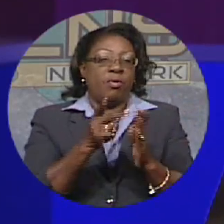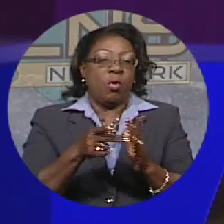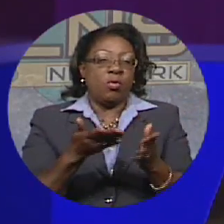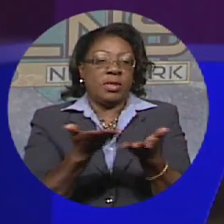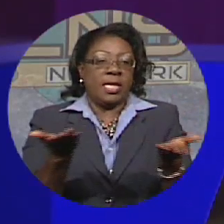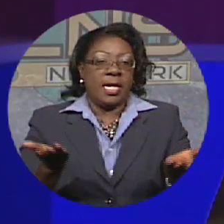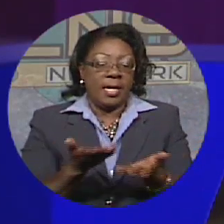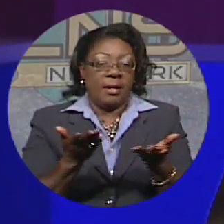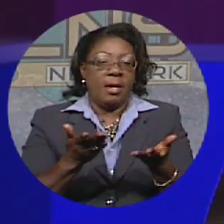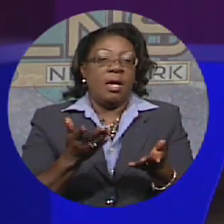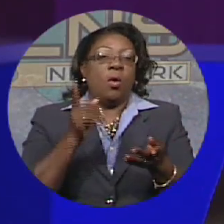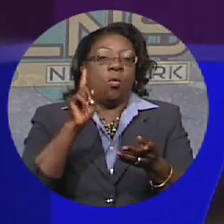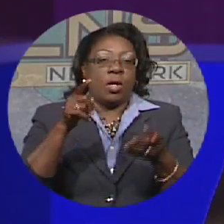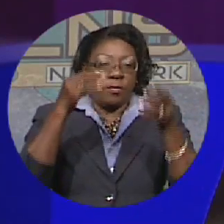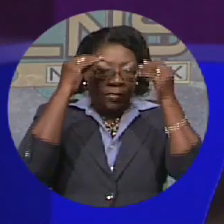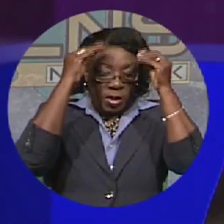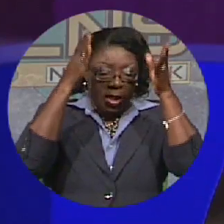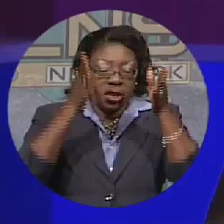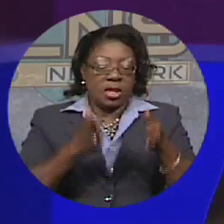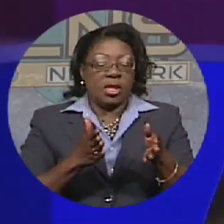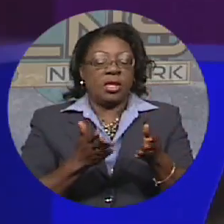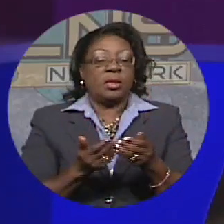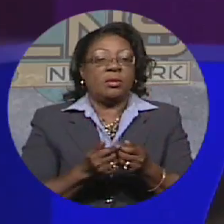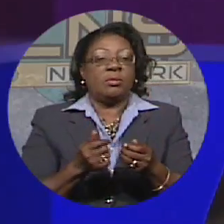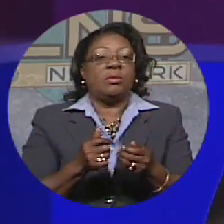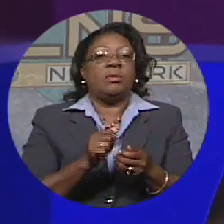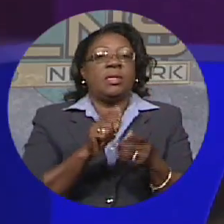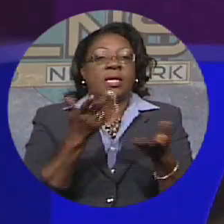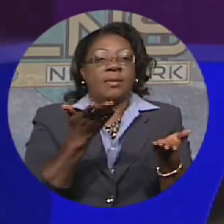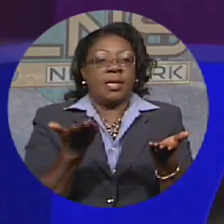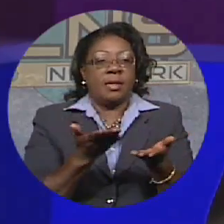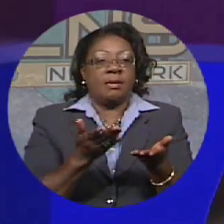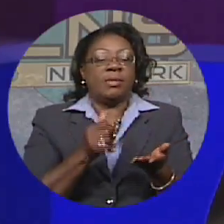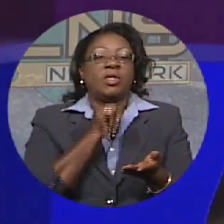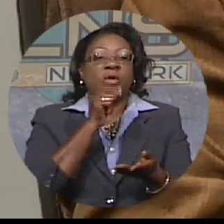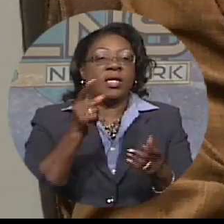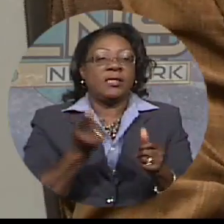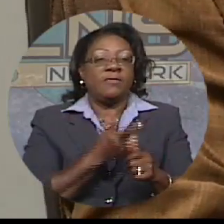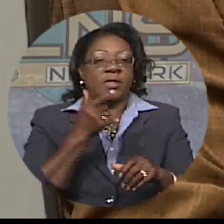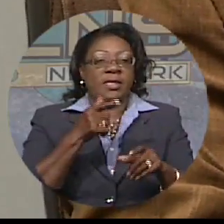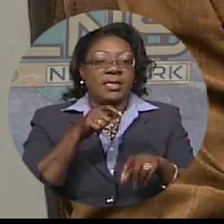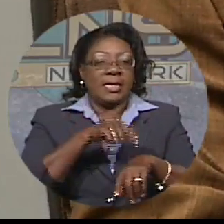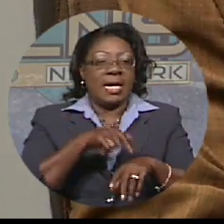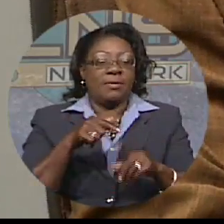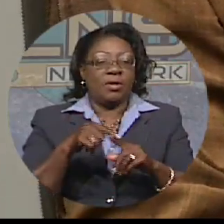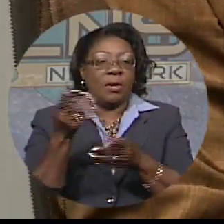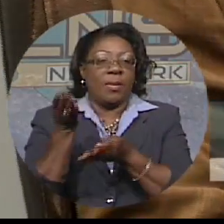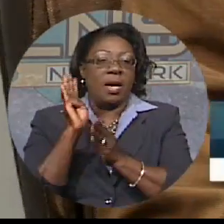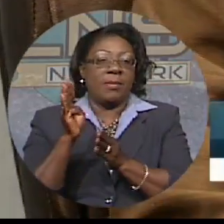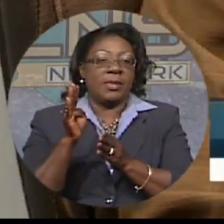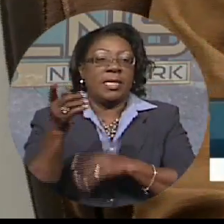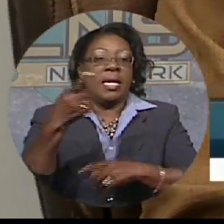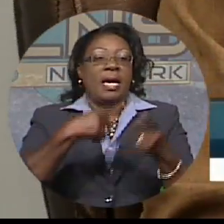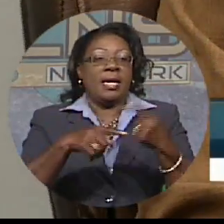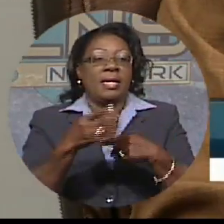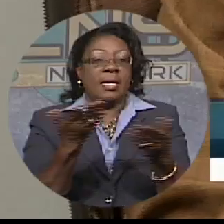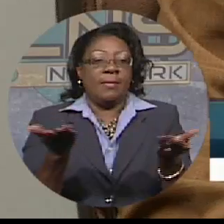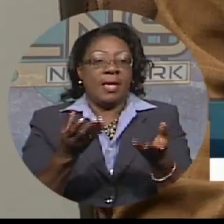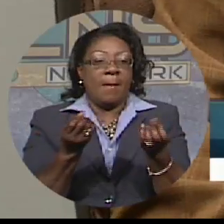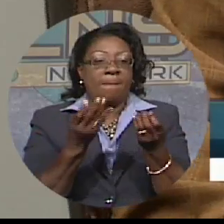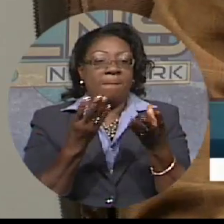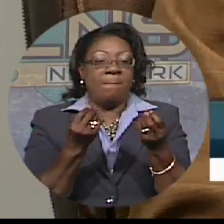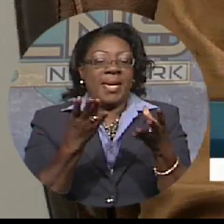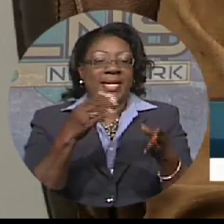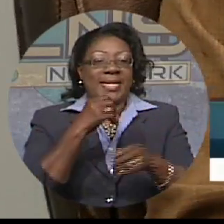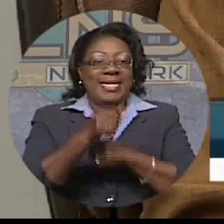one of the visiting instructors, but this was by no means his first trip to the Bahamas. I came here many years ago. There was a gentleman